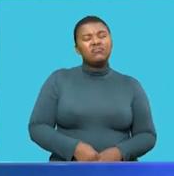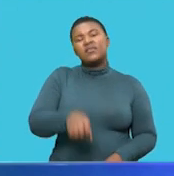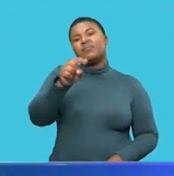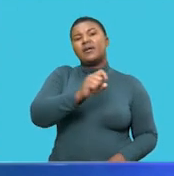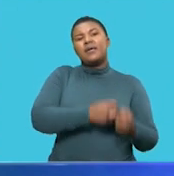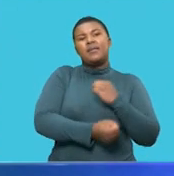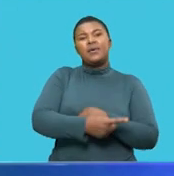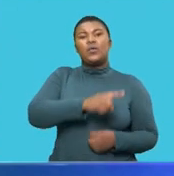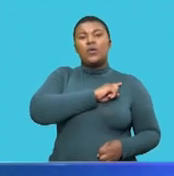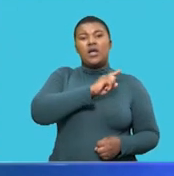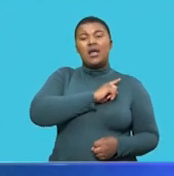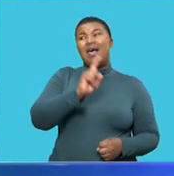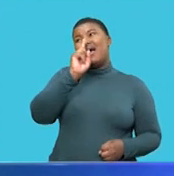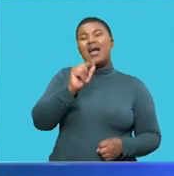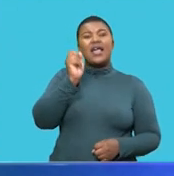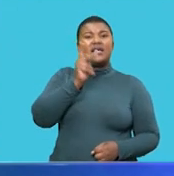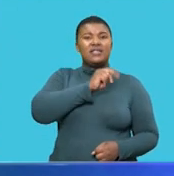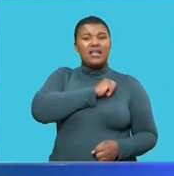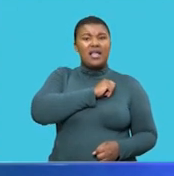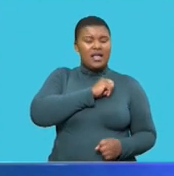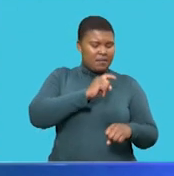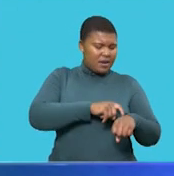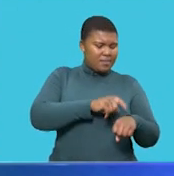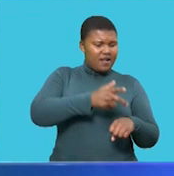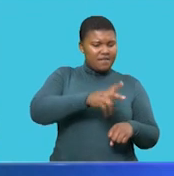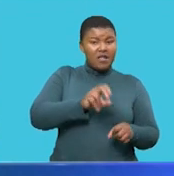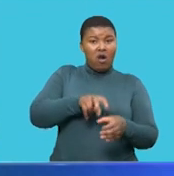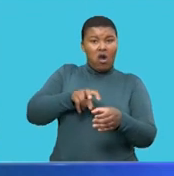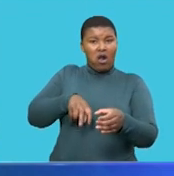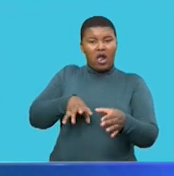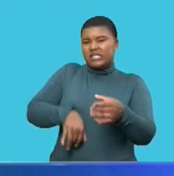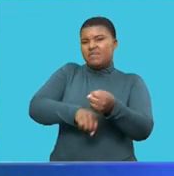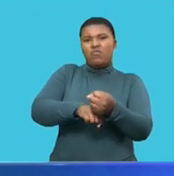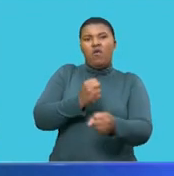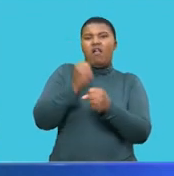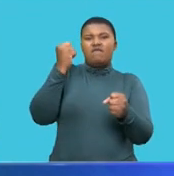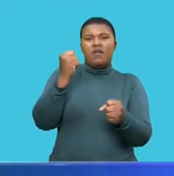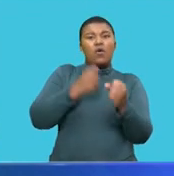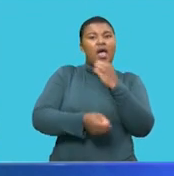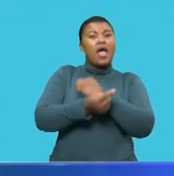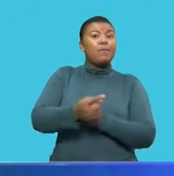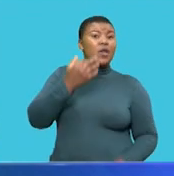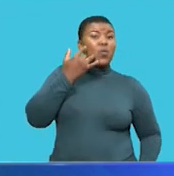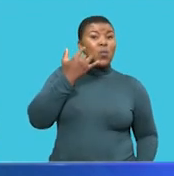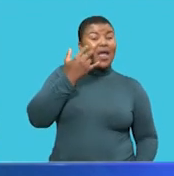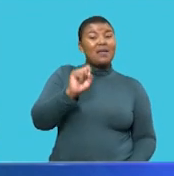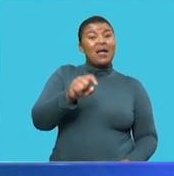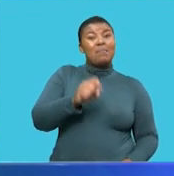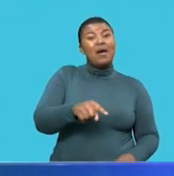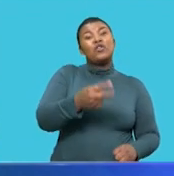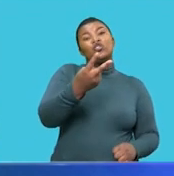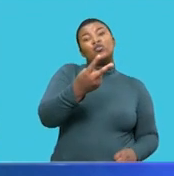uhulumeni waKwaZulu-Natal ehoxe ihorini le-11 ekusingatheni lezi zindondo ezizoba phakathi komhlazi